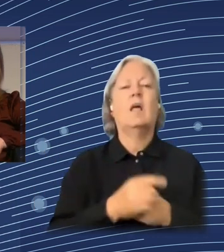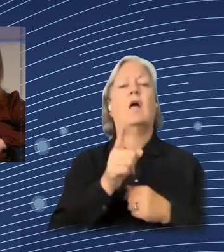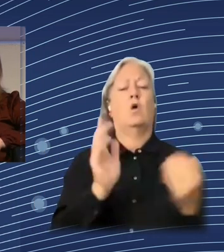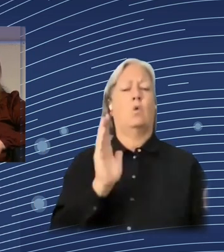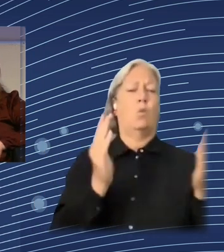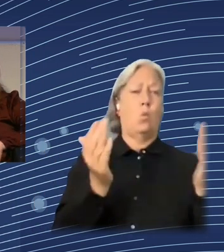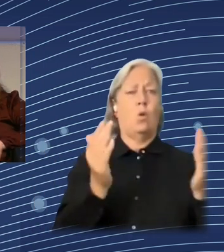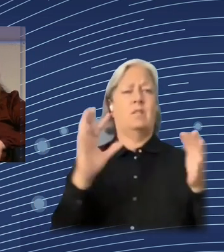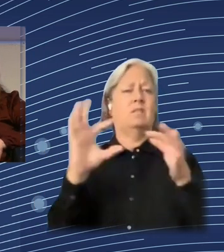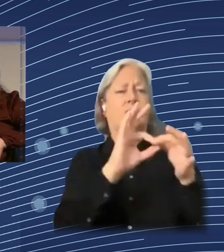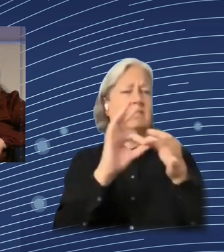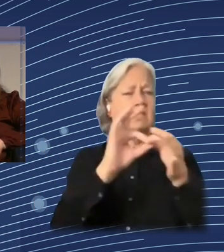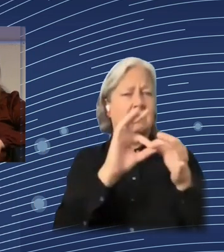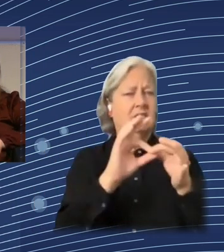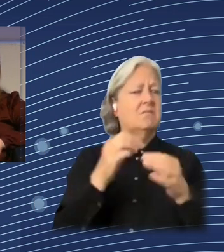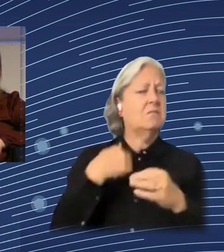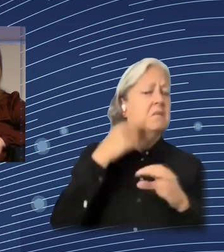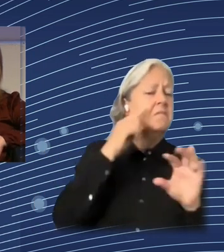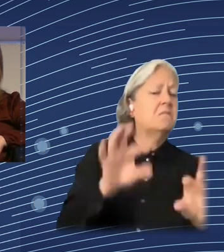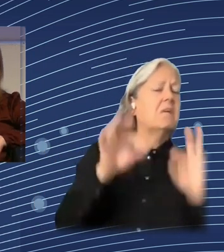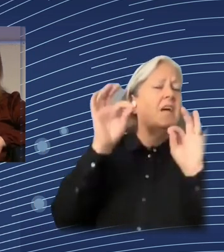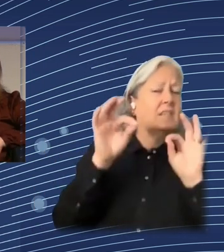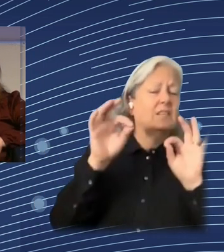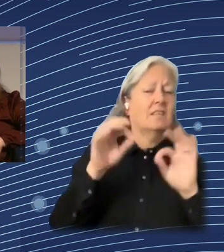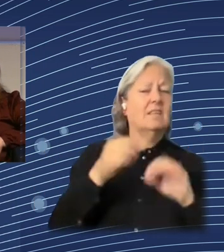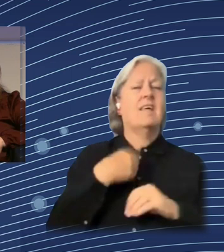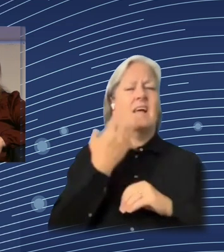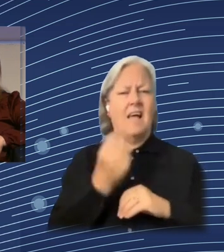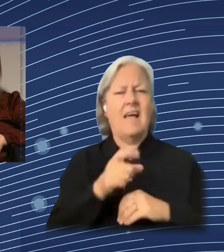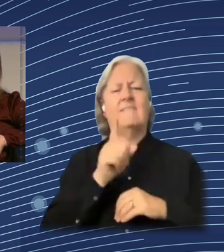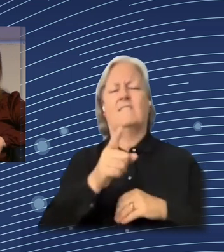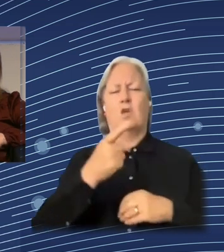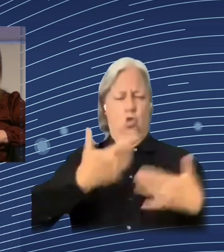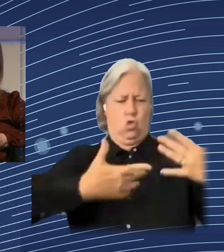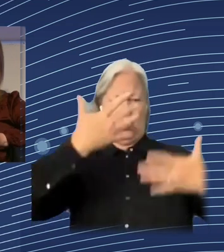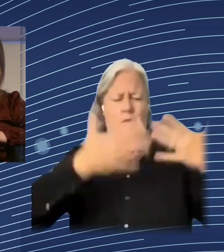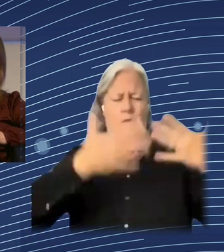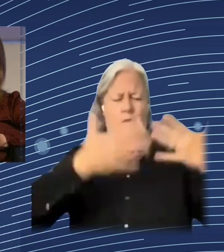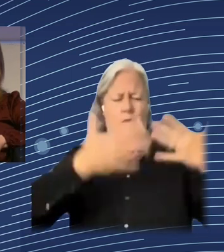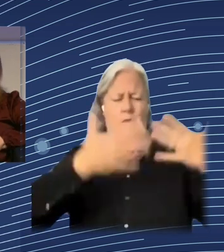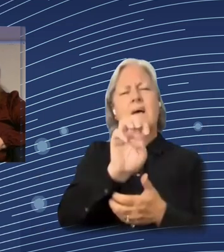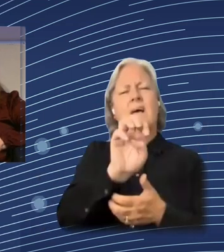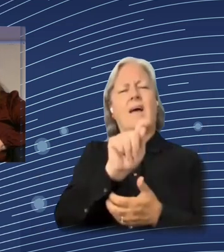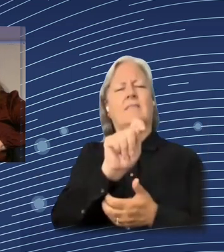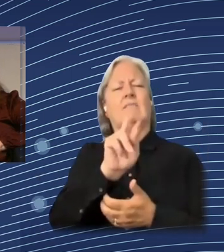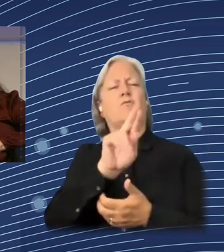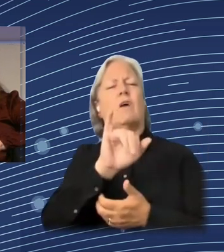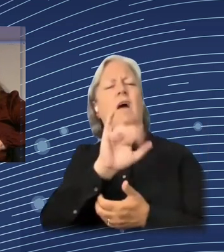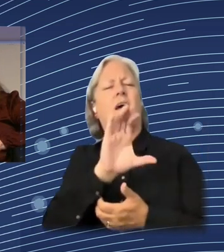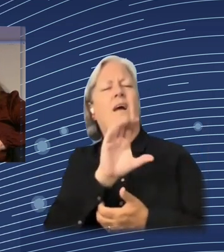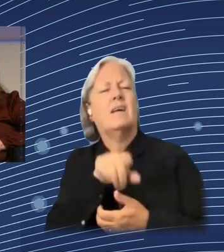we could find, we used widely used metrics and forecasts for that, but we of course had to develop it for